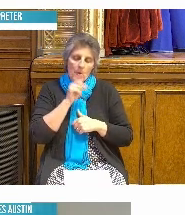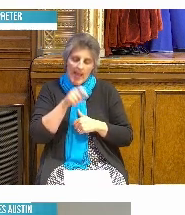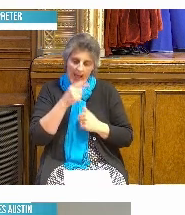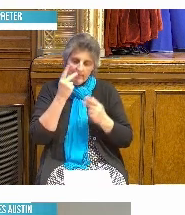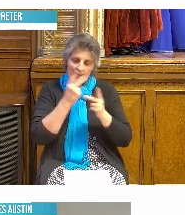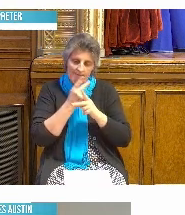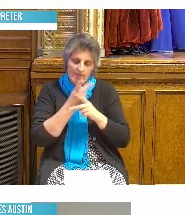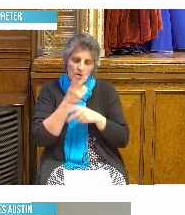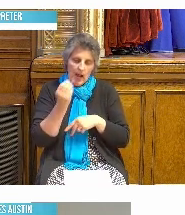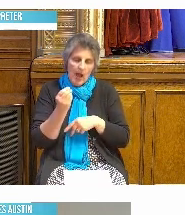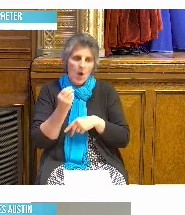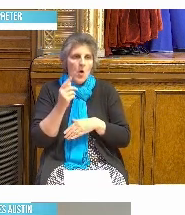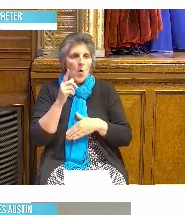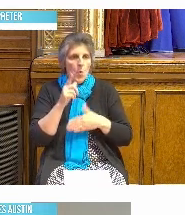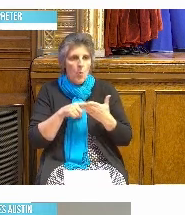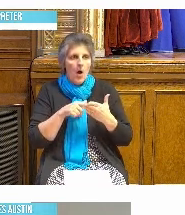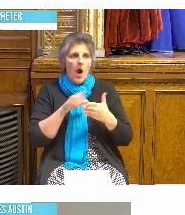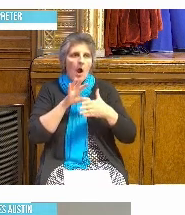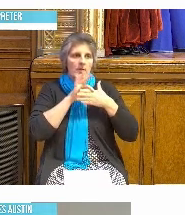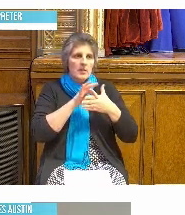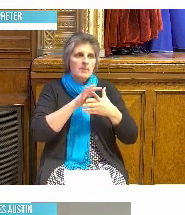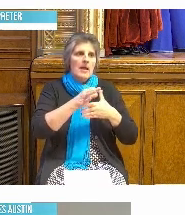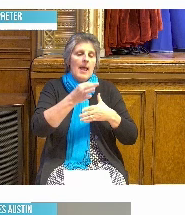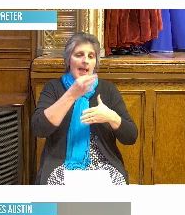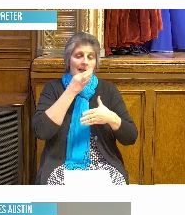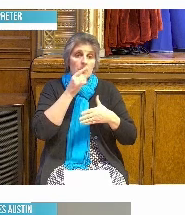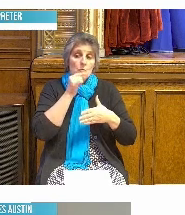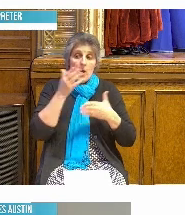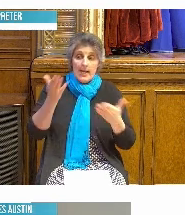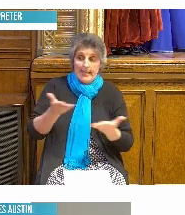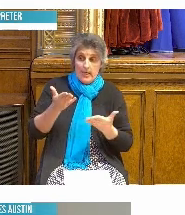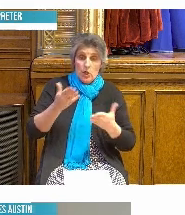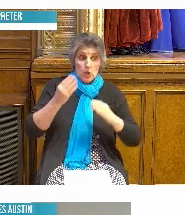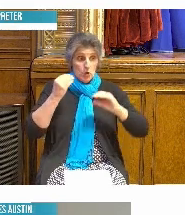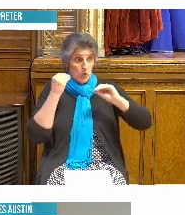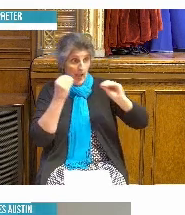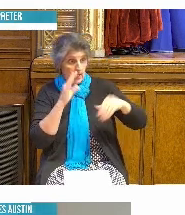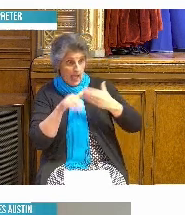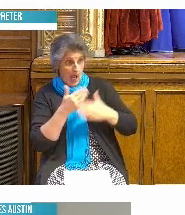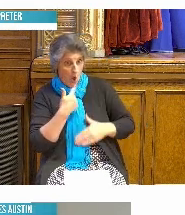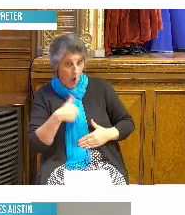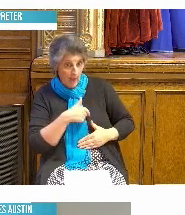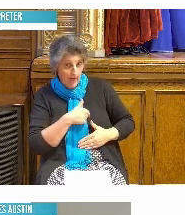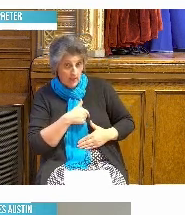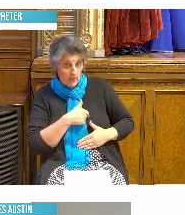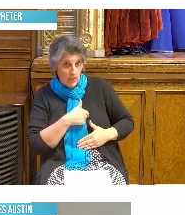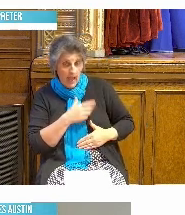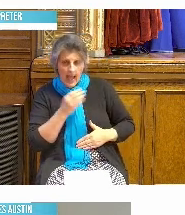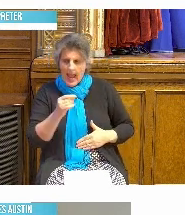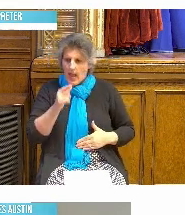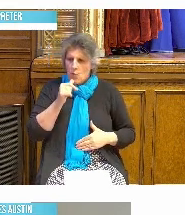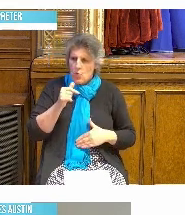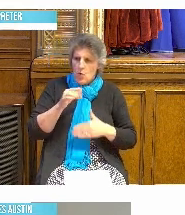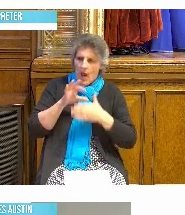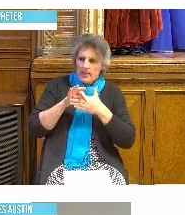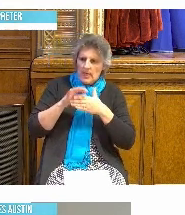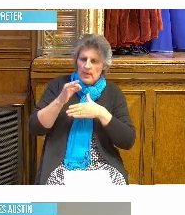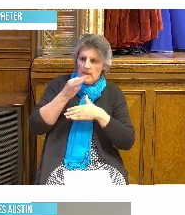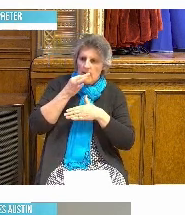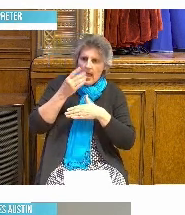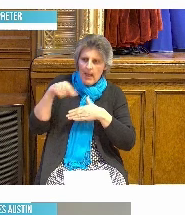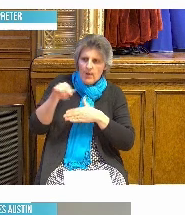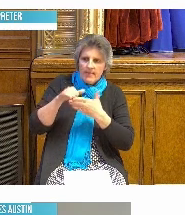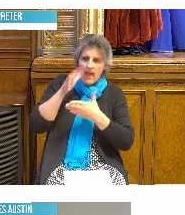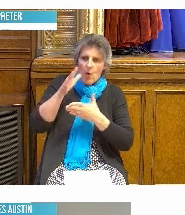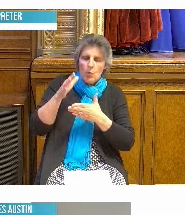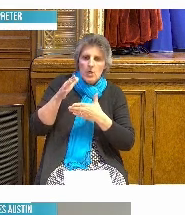figure out, what are the subject matter experts that are here to educate all of us? And who are the subject matter experts that are going to